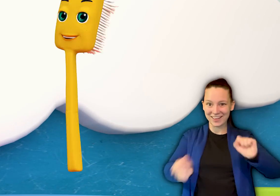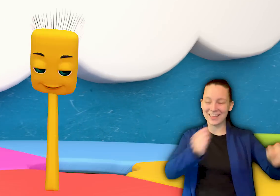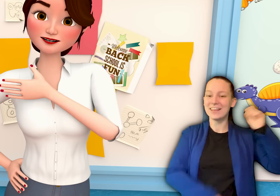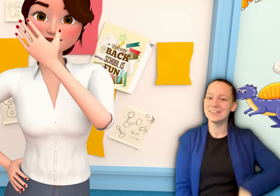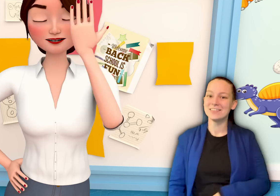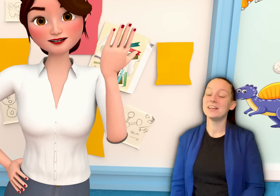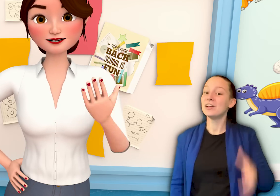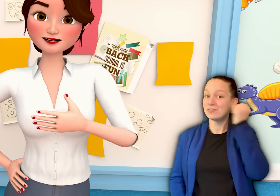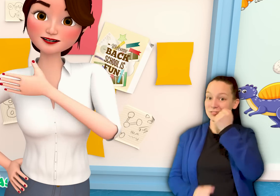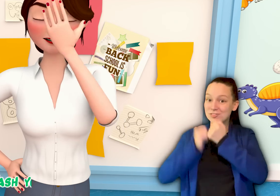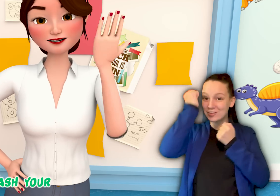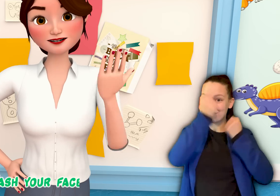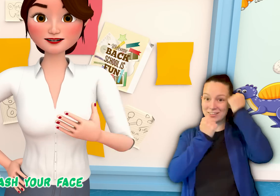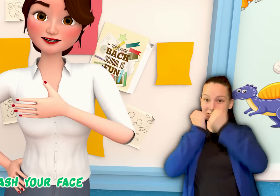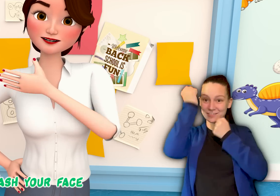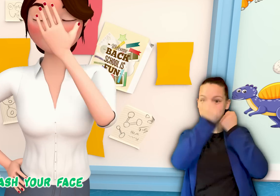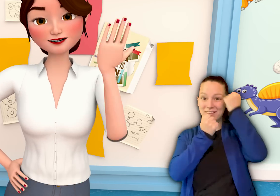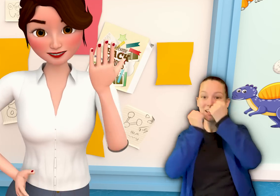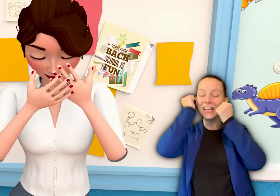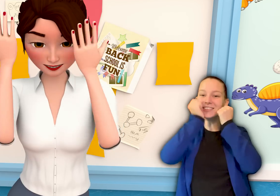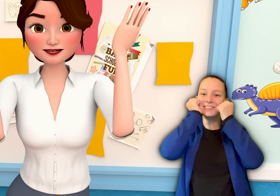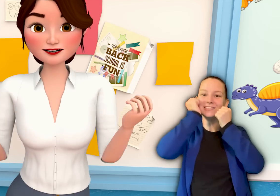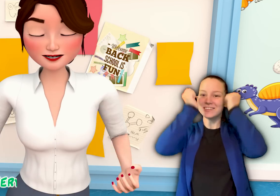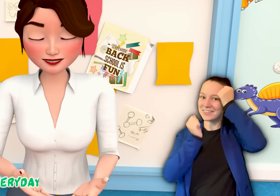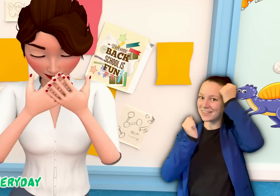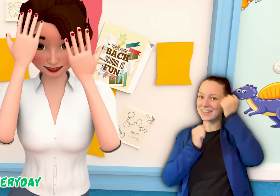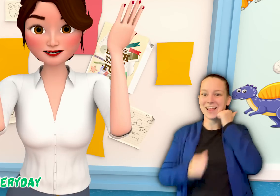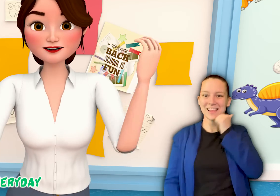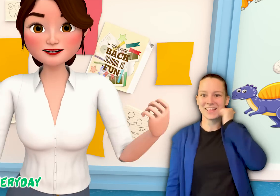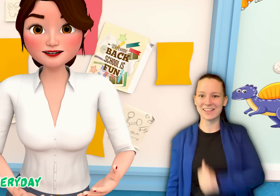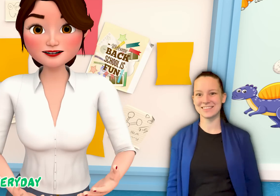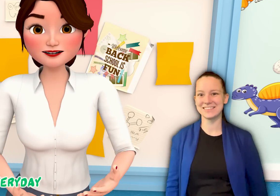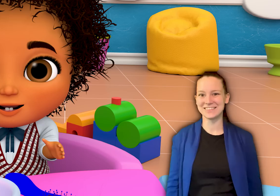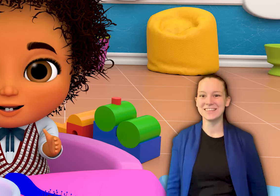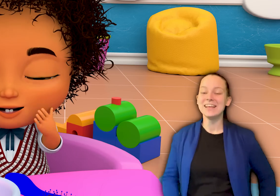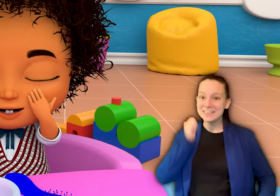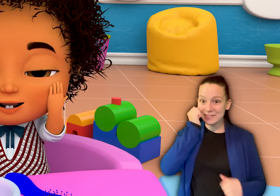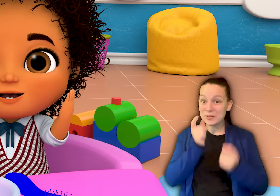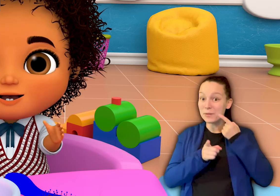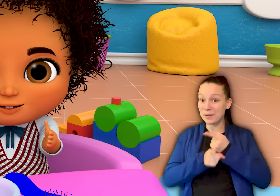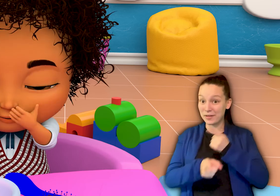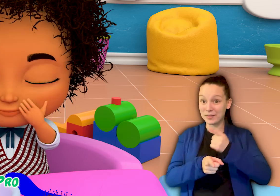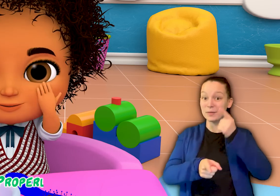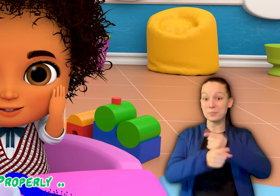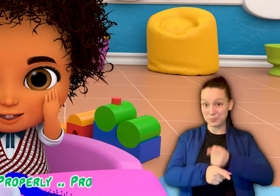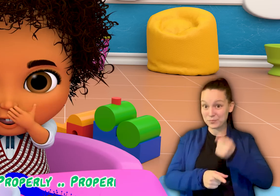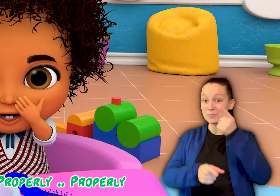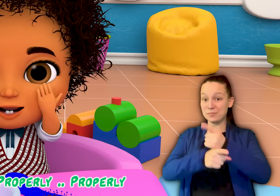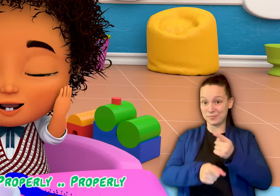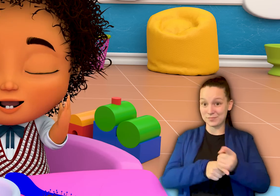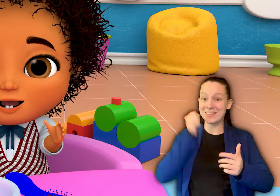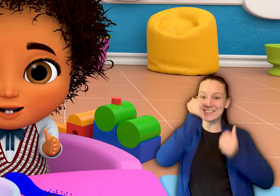day wash wash wash your face wash it every day properly properly